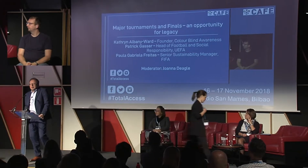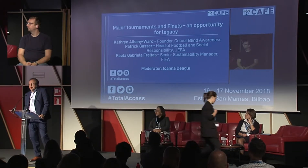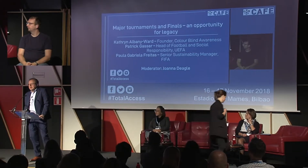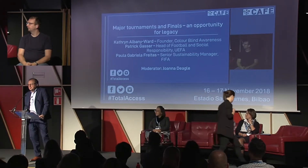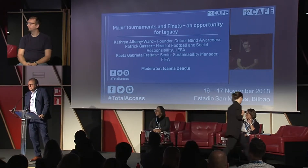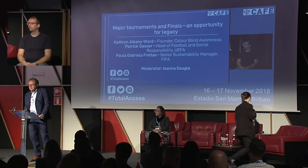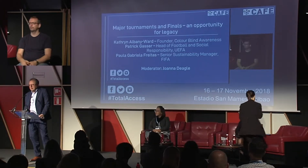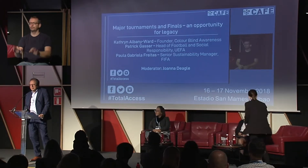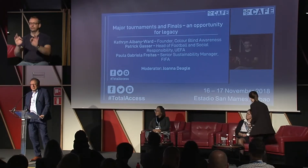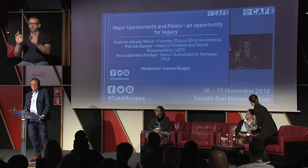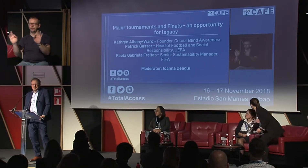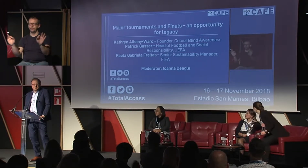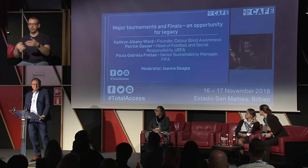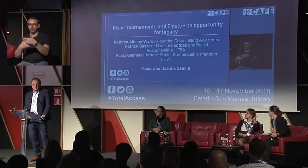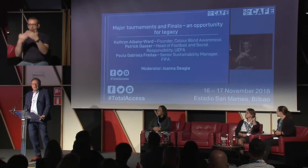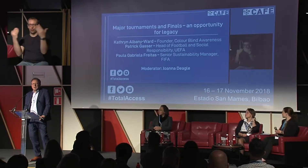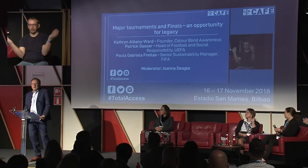Good morning, everybody.